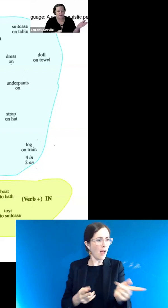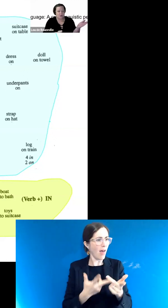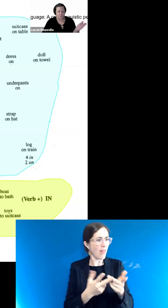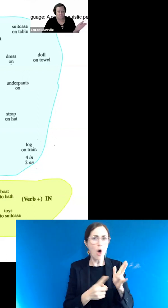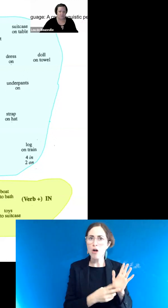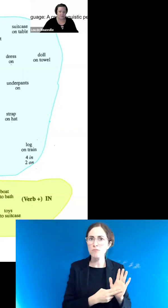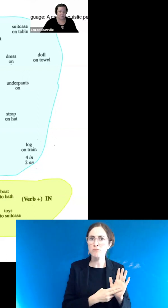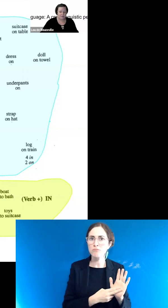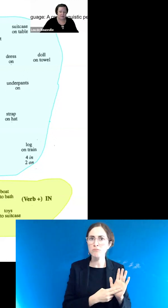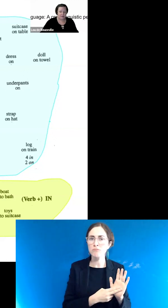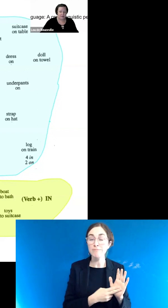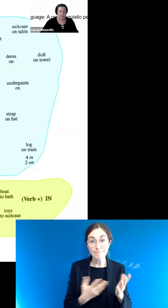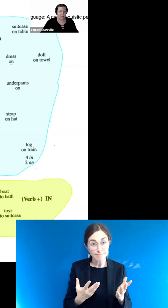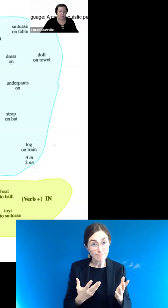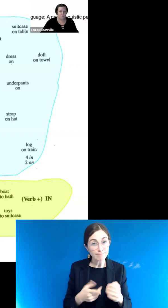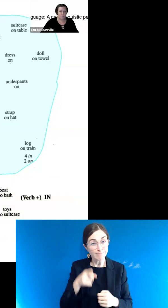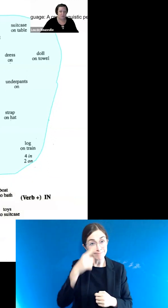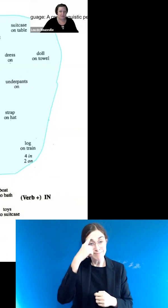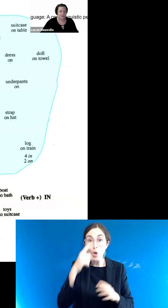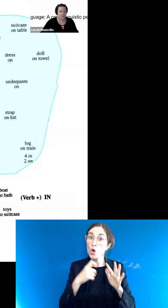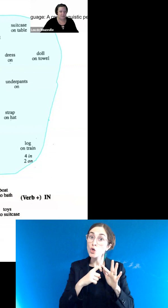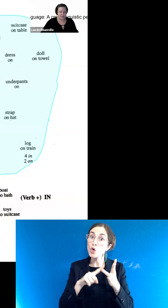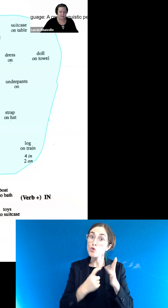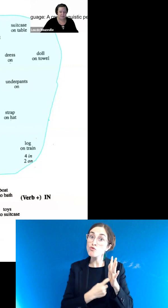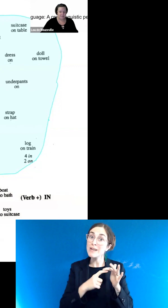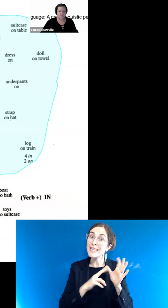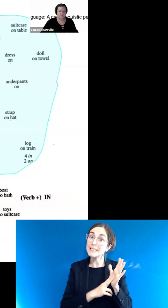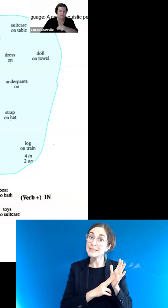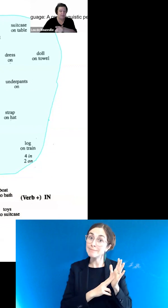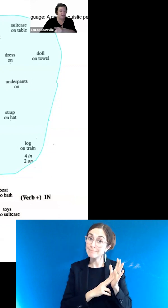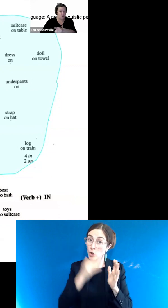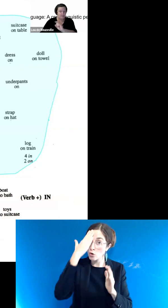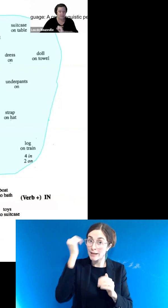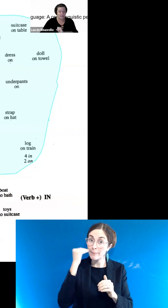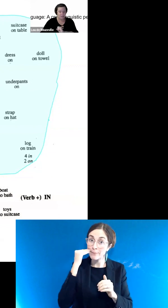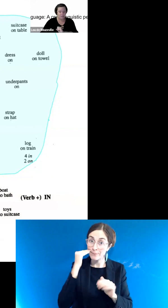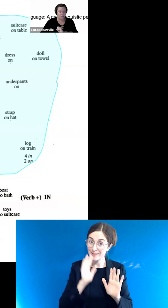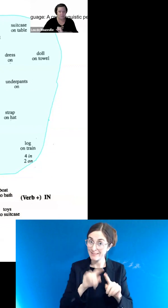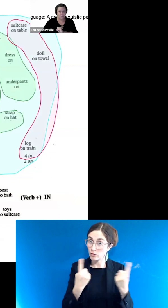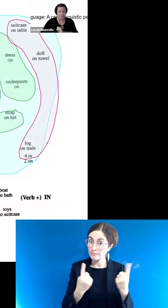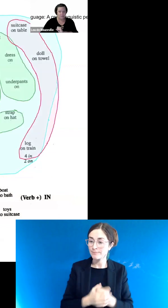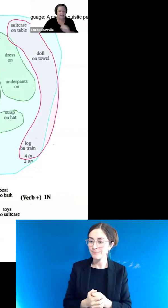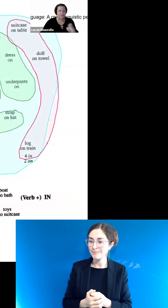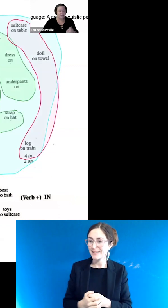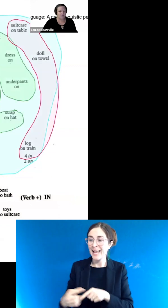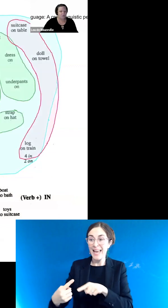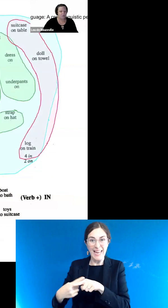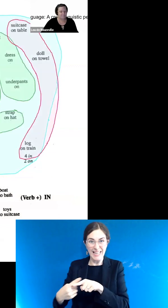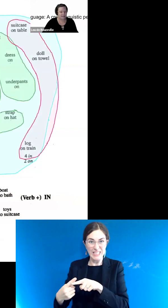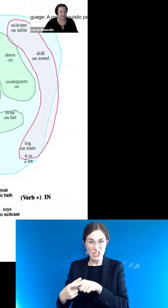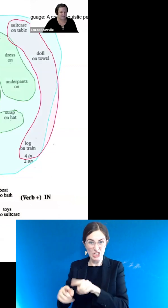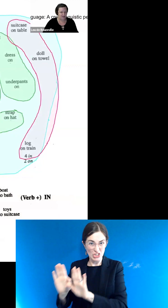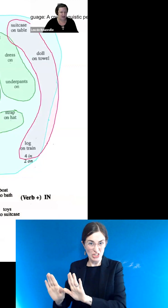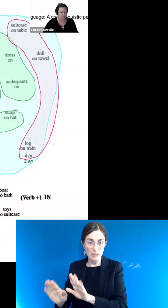those ones are on. But when you look at Korean speakers, so here is on in English. Here is how